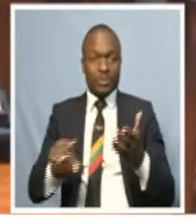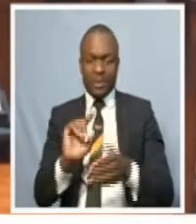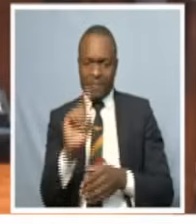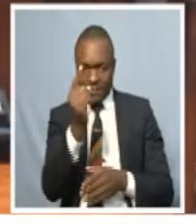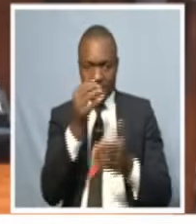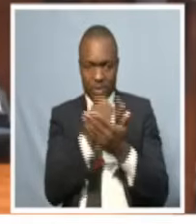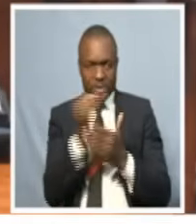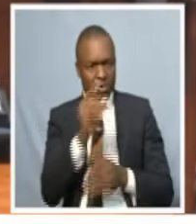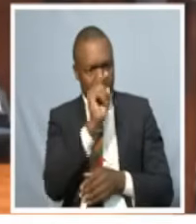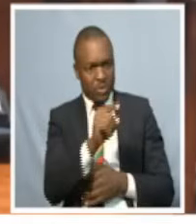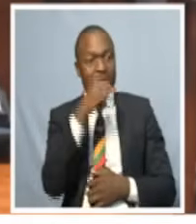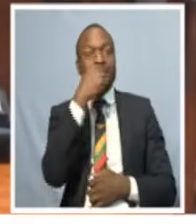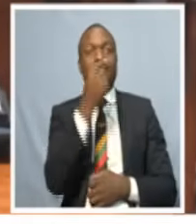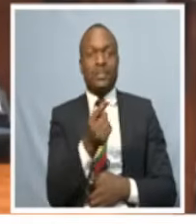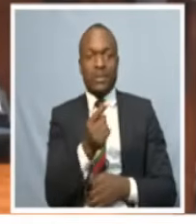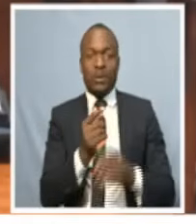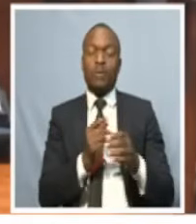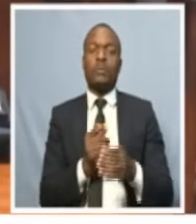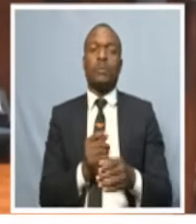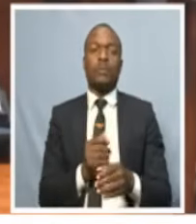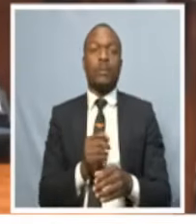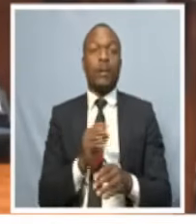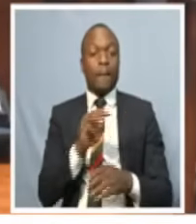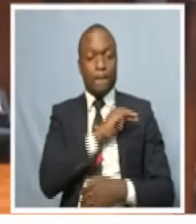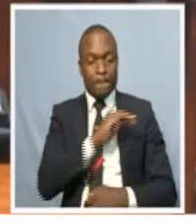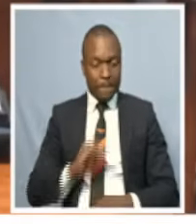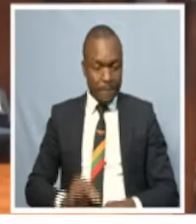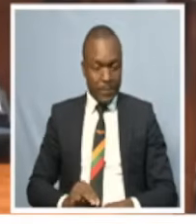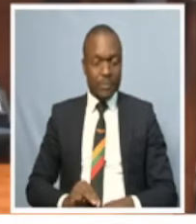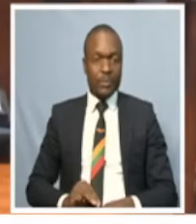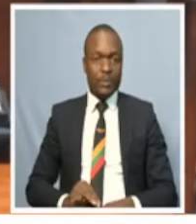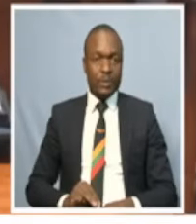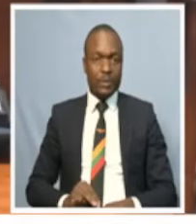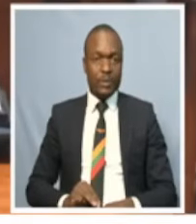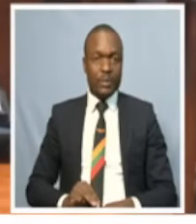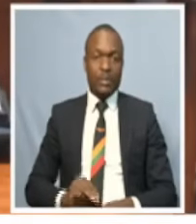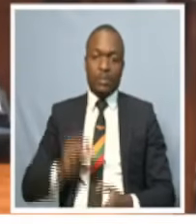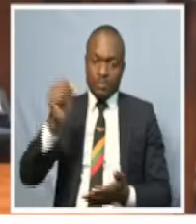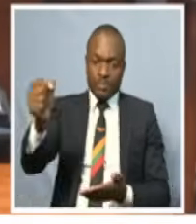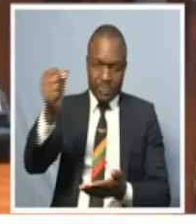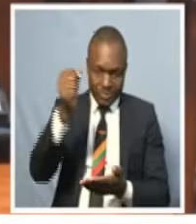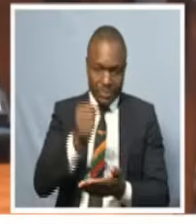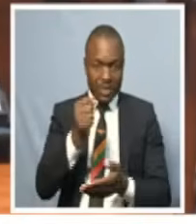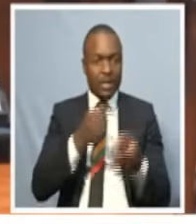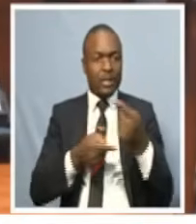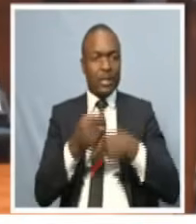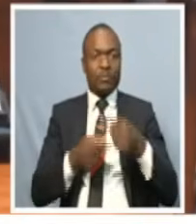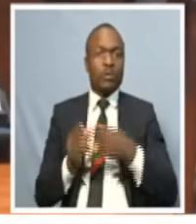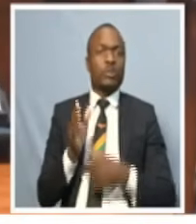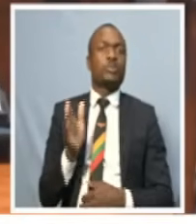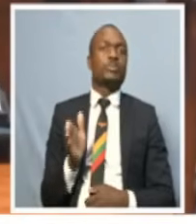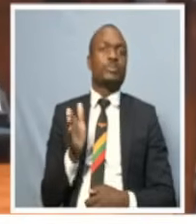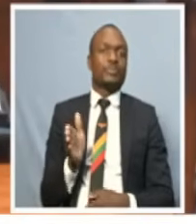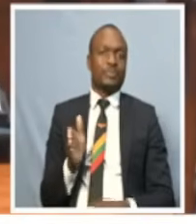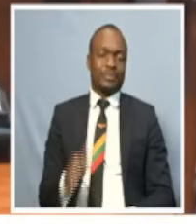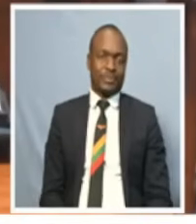first issue that you mentioned, to say the members that were recruited came from the